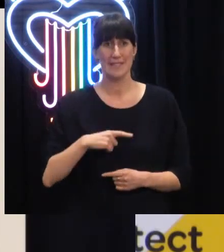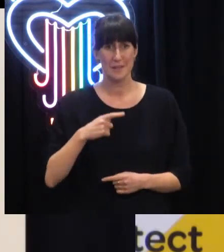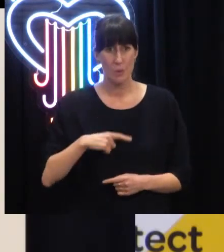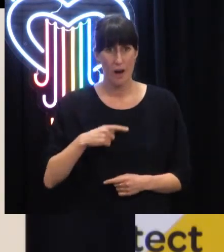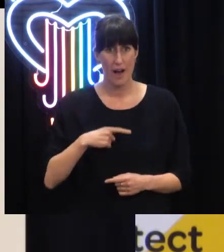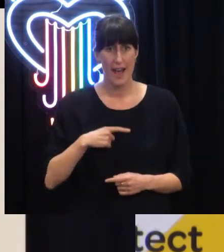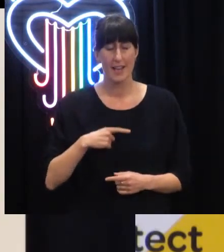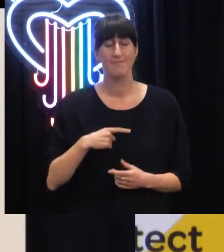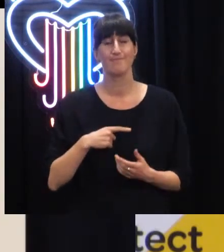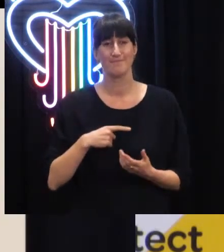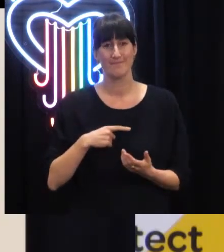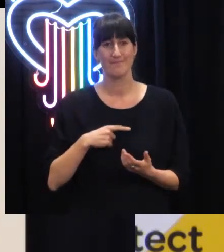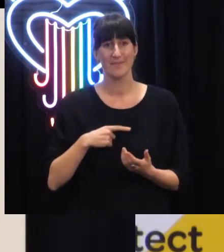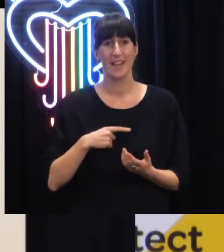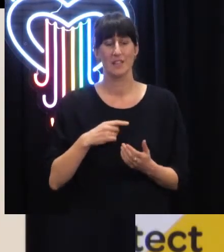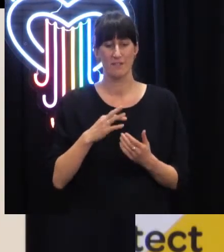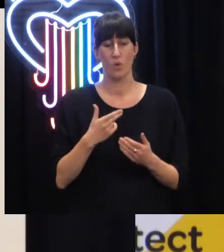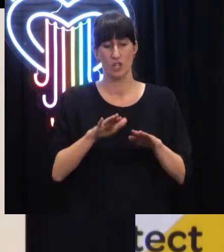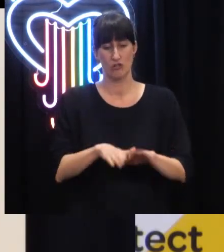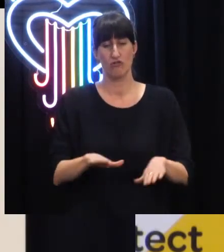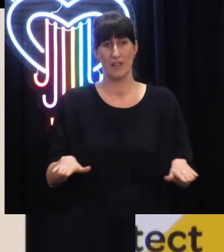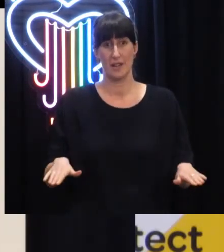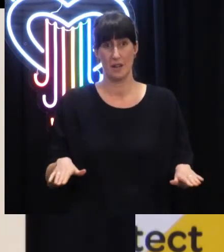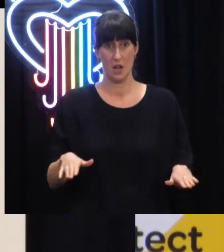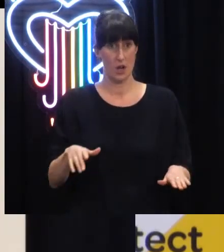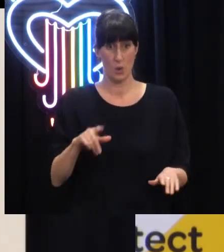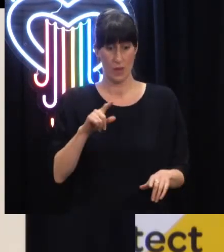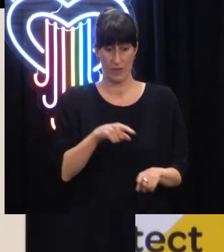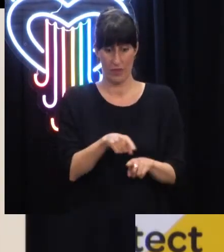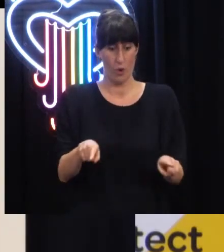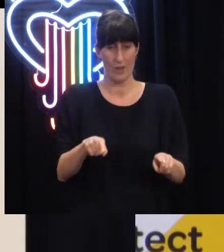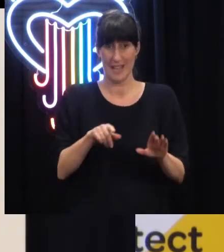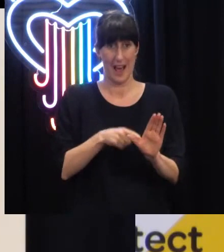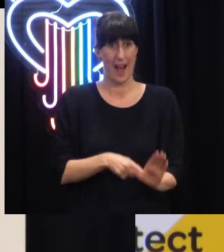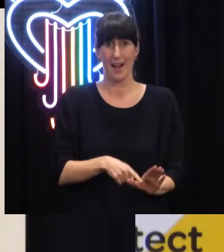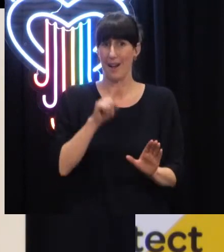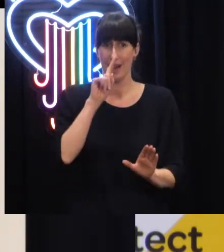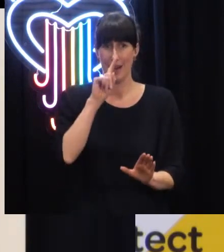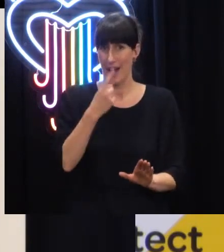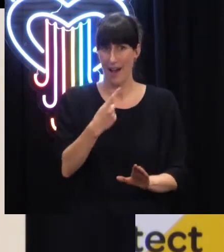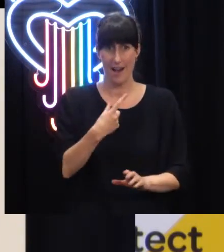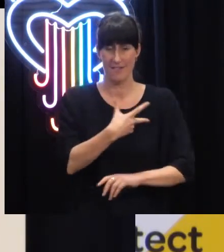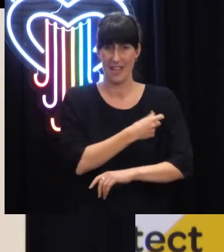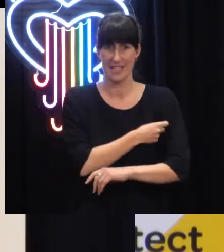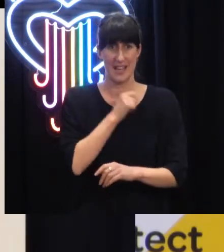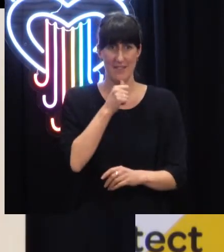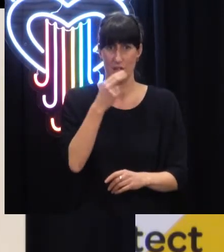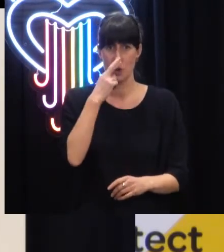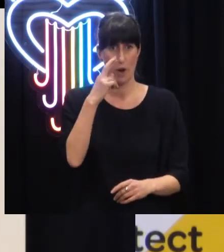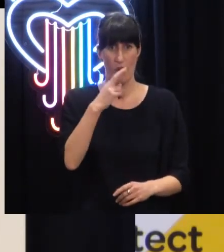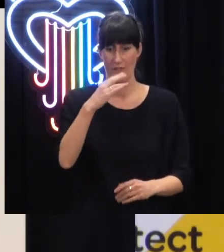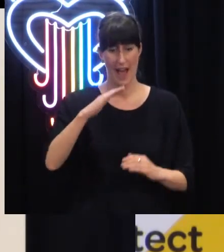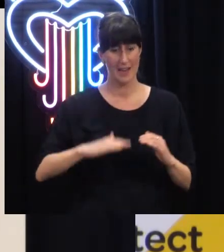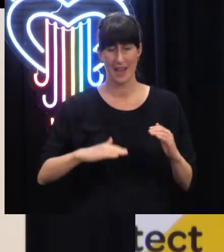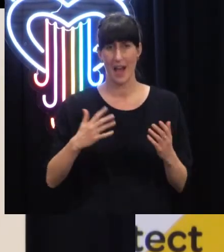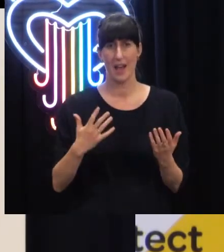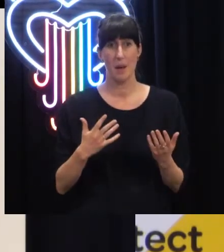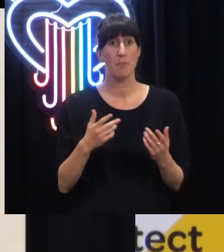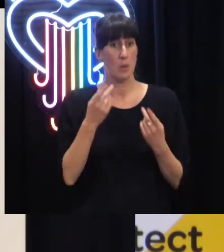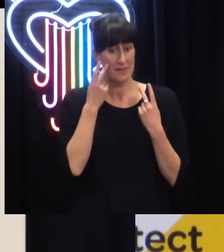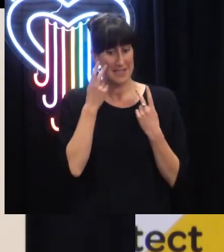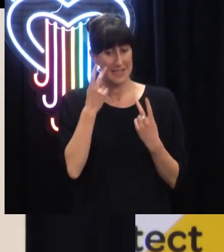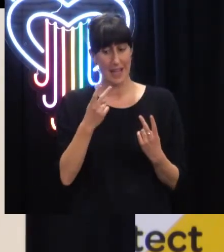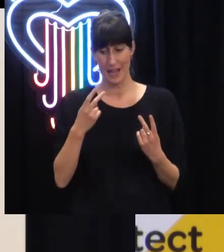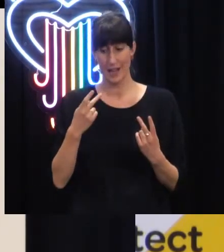vaccinated right now. They're not eligible, and yet we are increasingly seeing COVID-19 reach our children. Now, unless